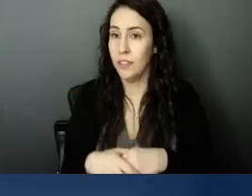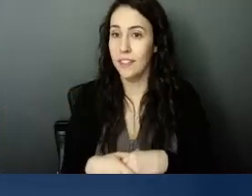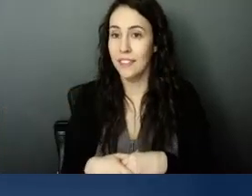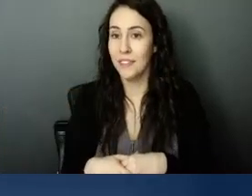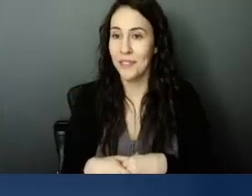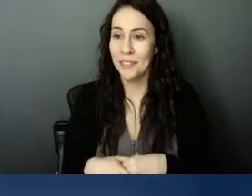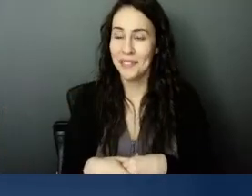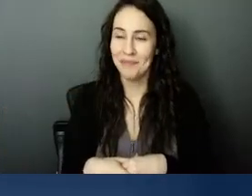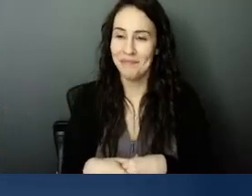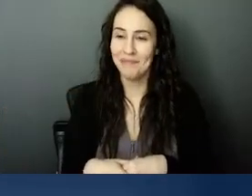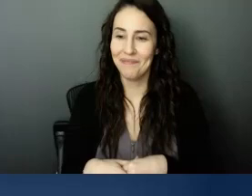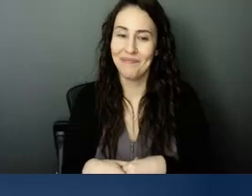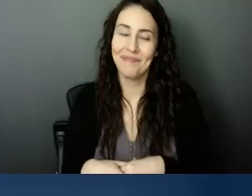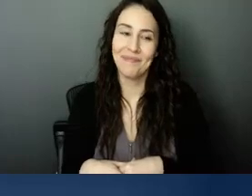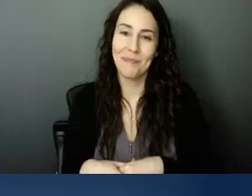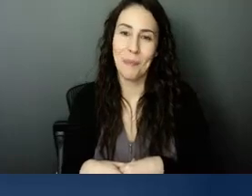This was,